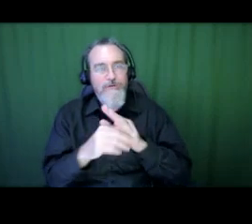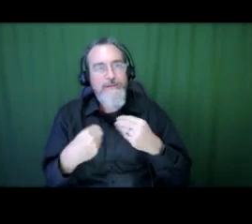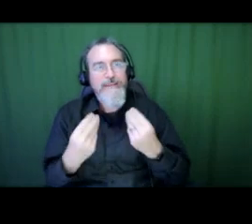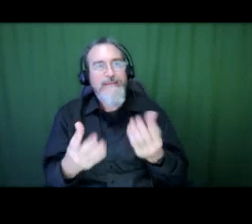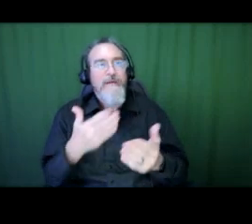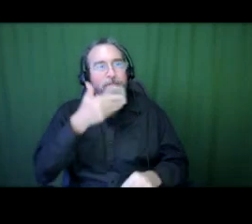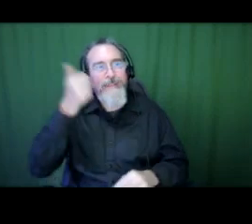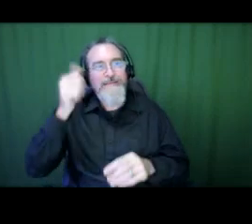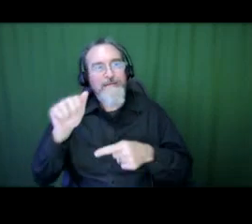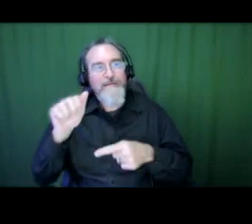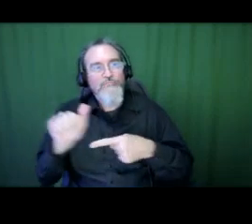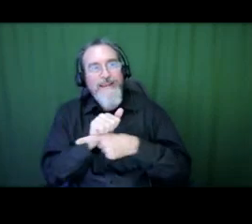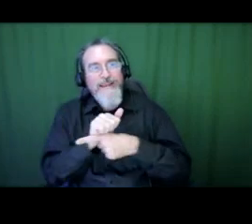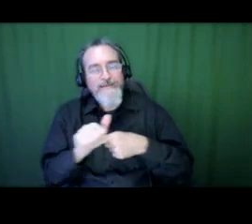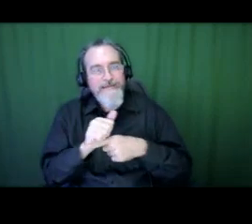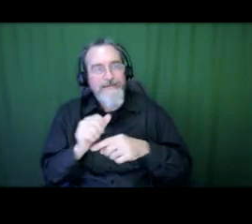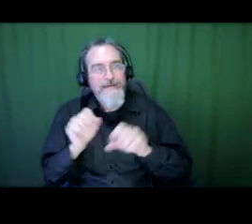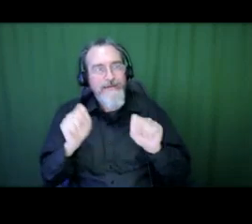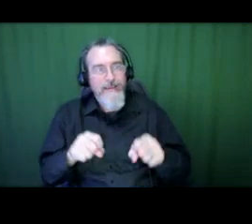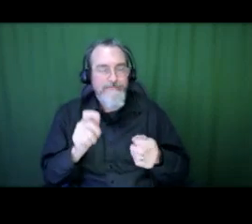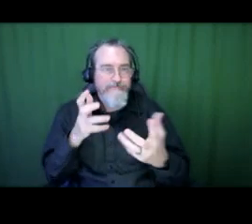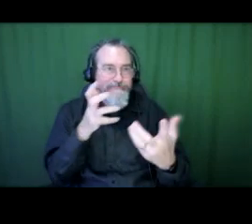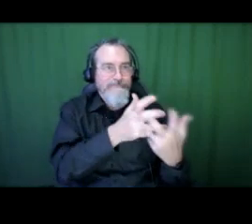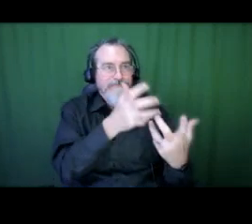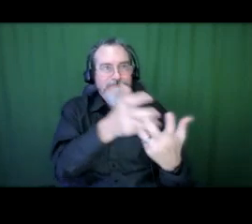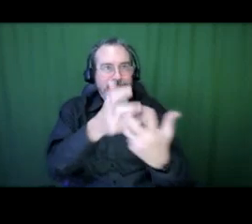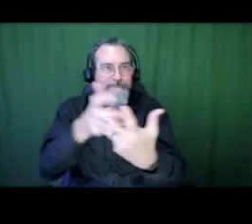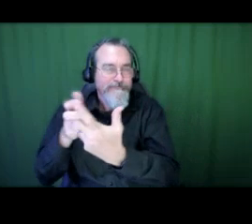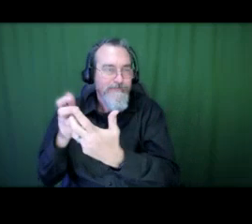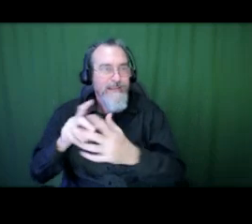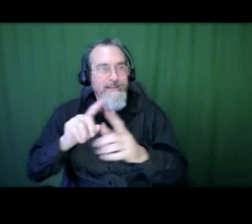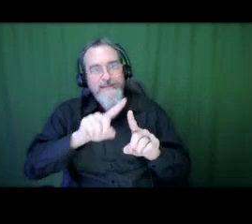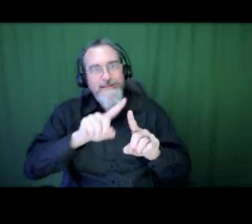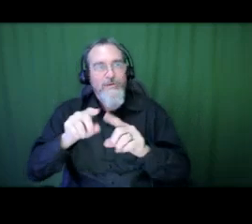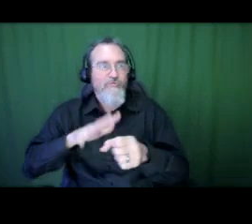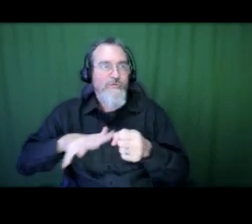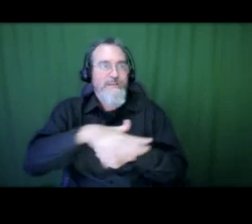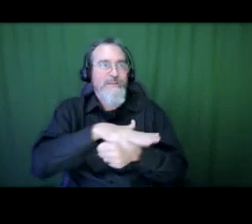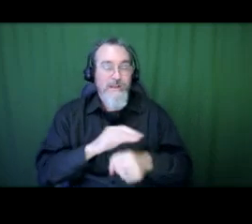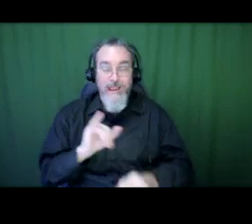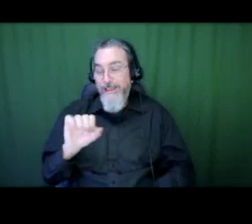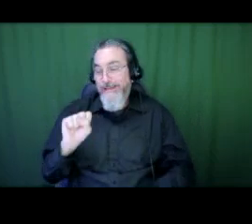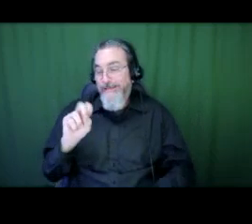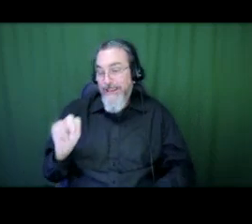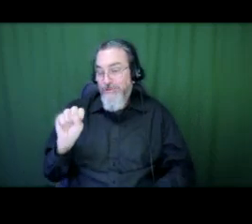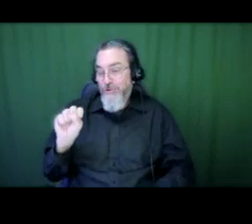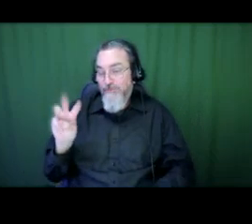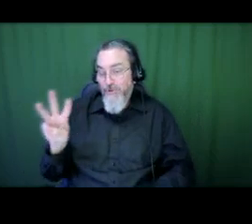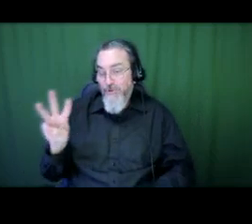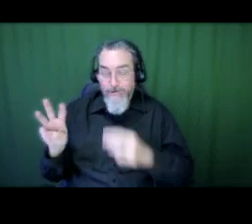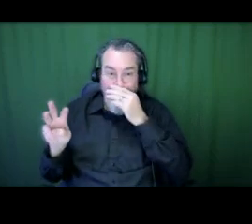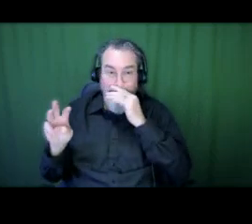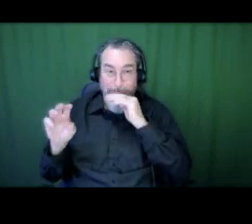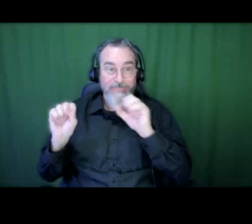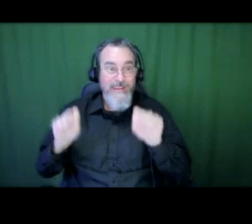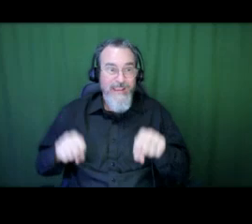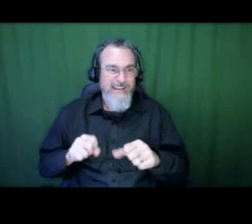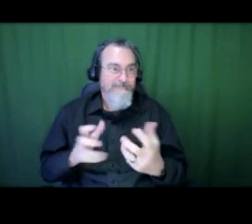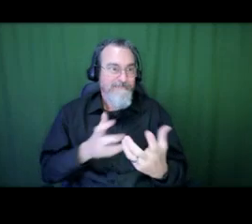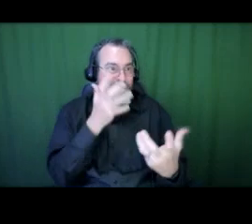very tailored to regions. The ISN software is very customizable to the specific, you know, cultural preferences.